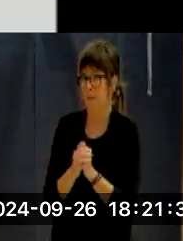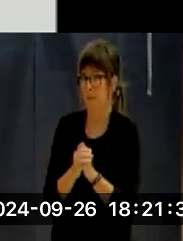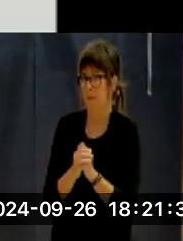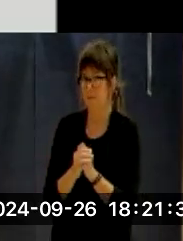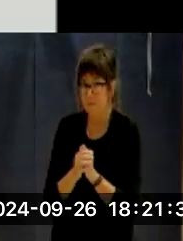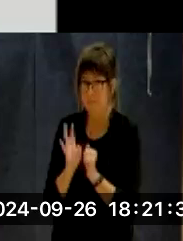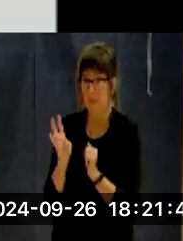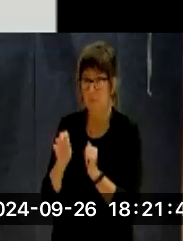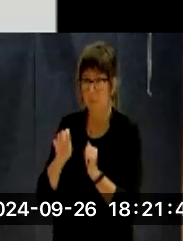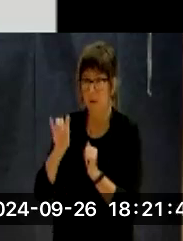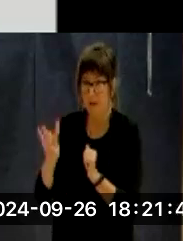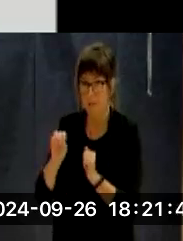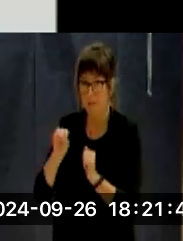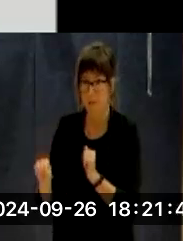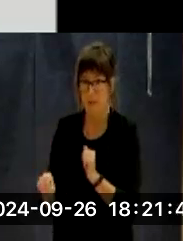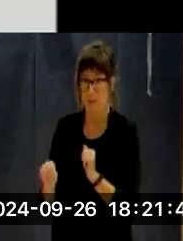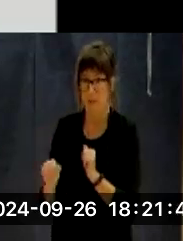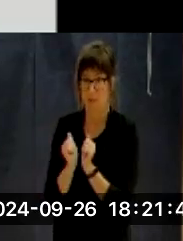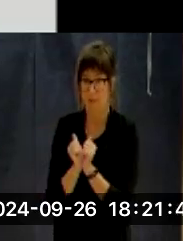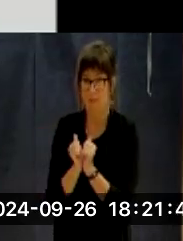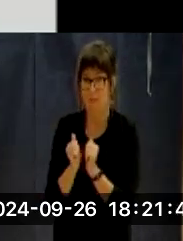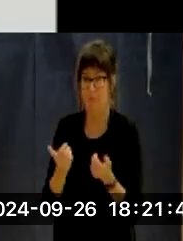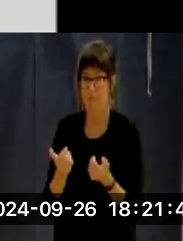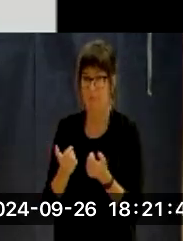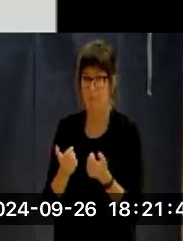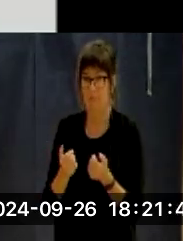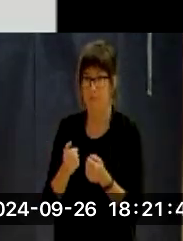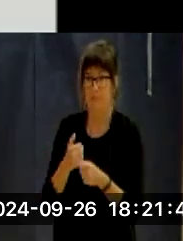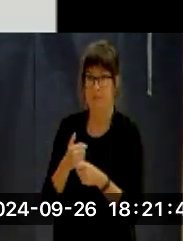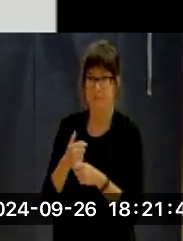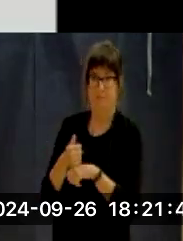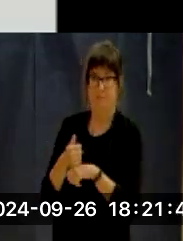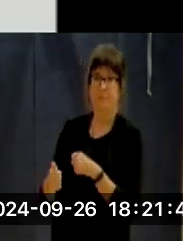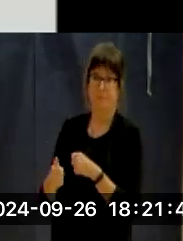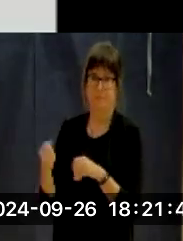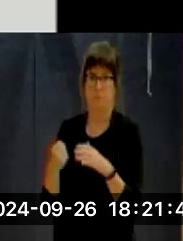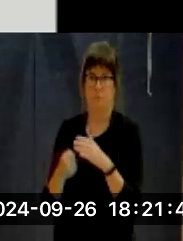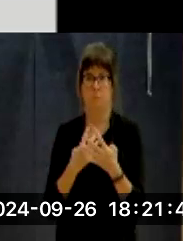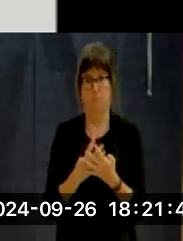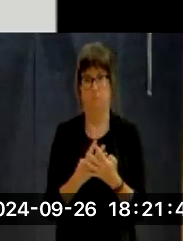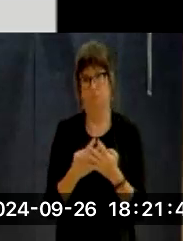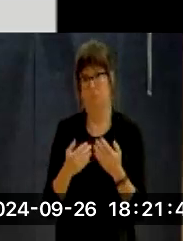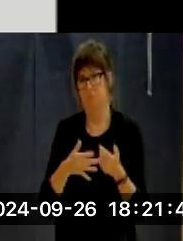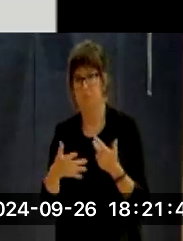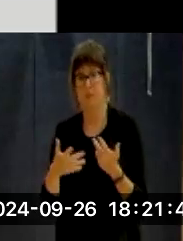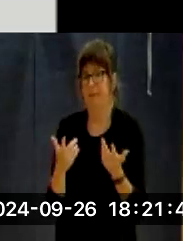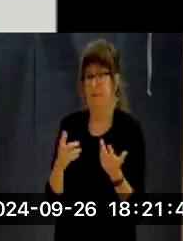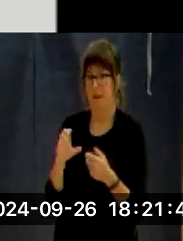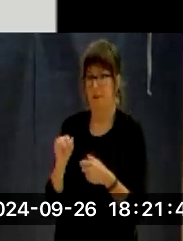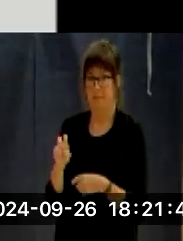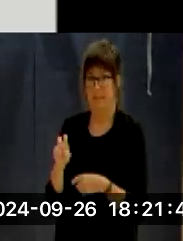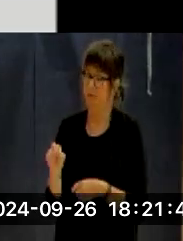7.8%. The study didn't cover the number of the convictions. Again, those are national figures. And they're